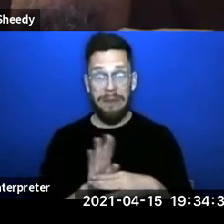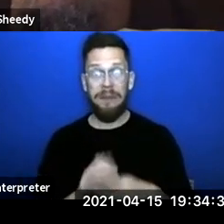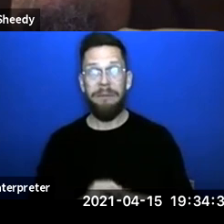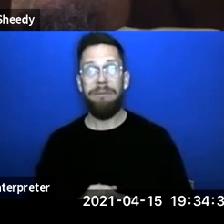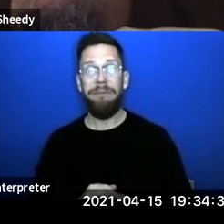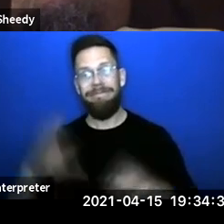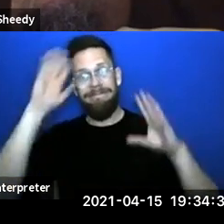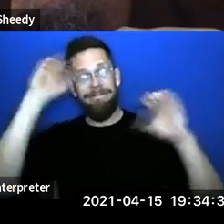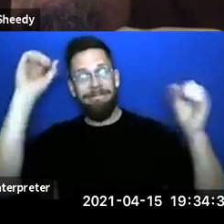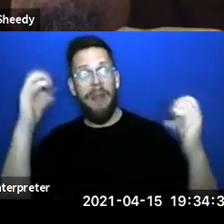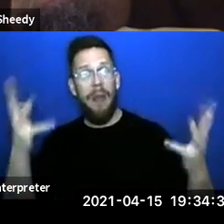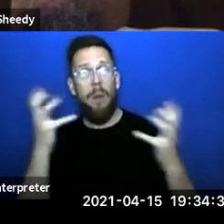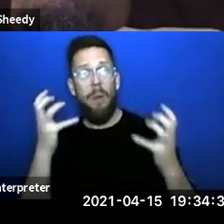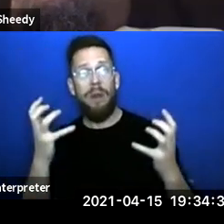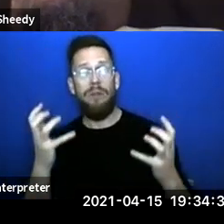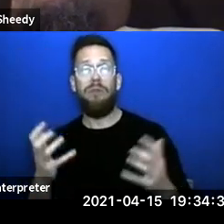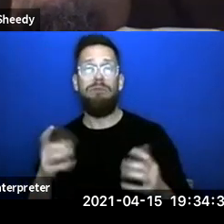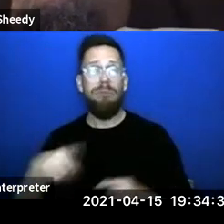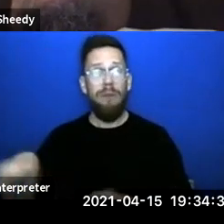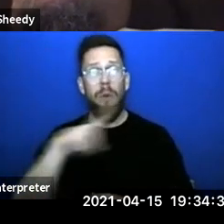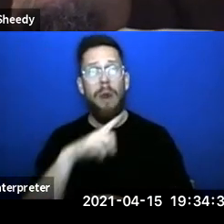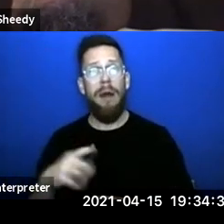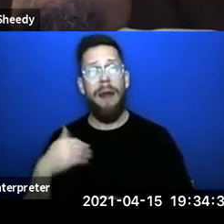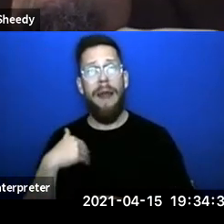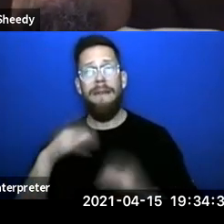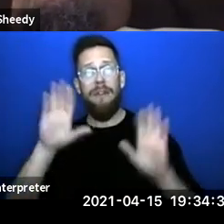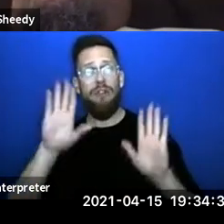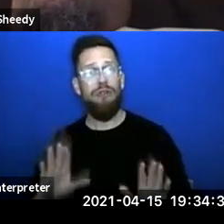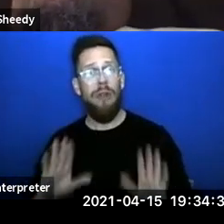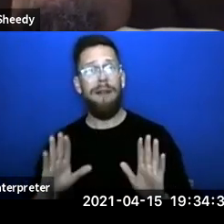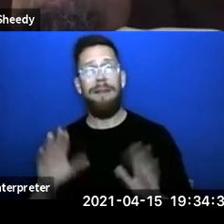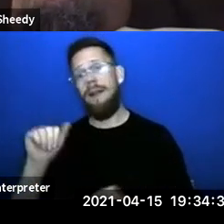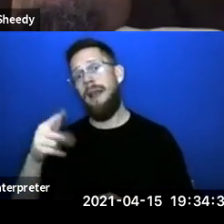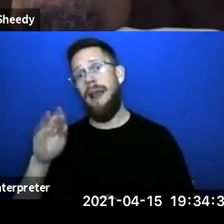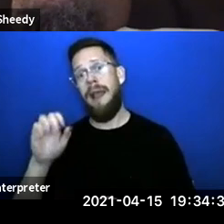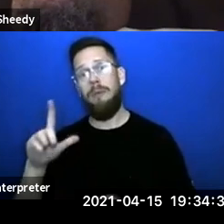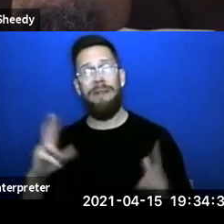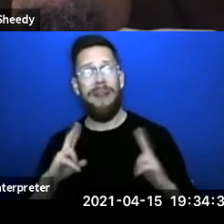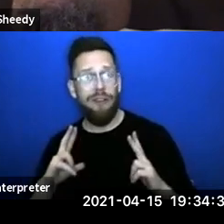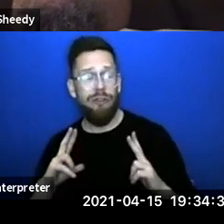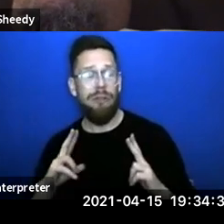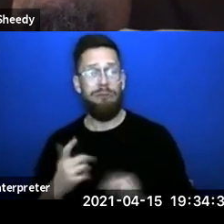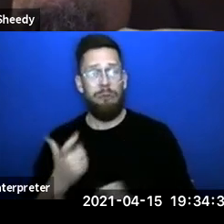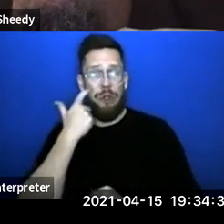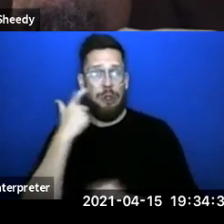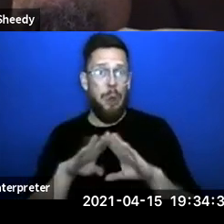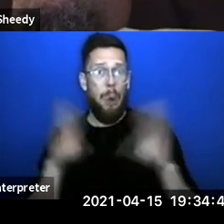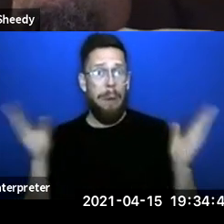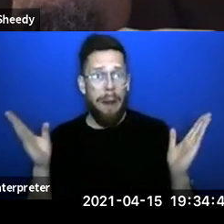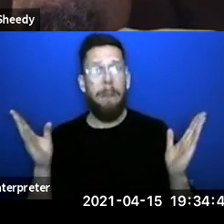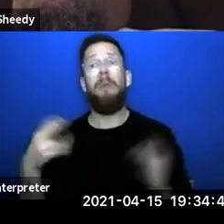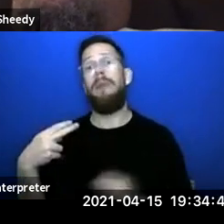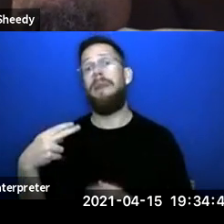wish everyone a great April vacation. We just opened up fully, as you know, as of last Thursday this week with the high